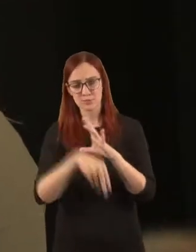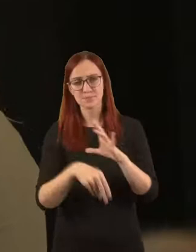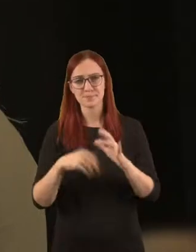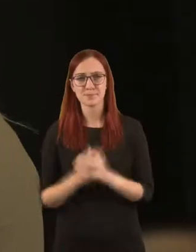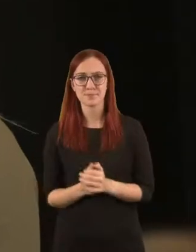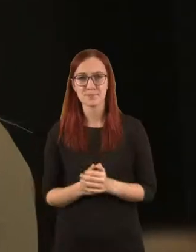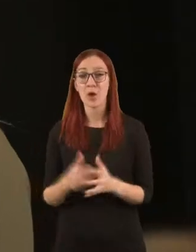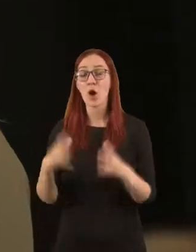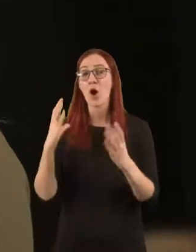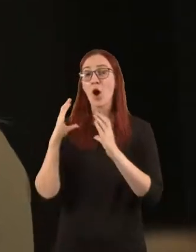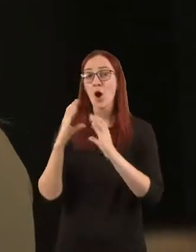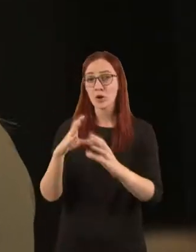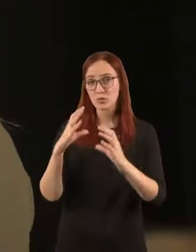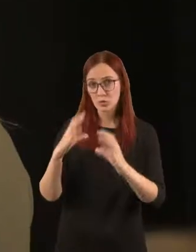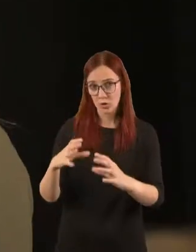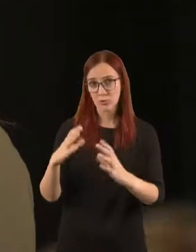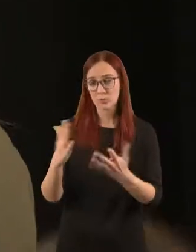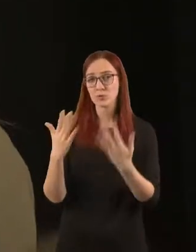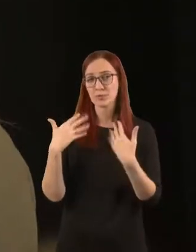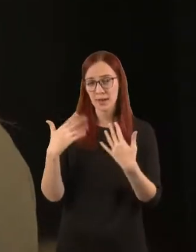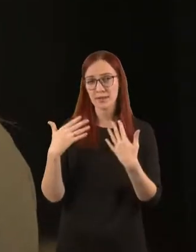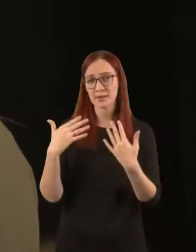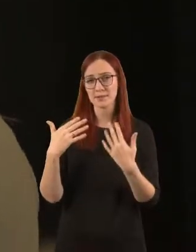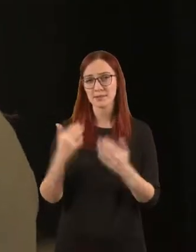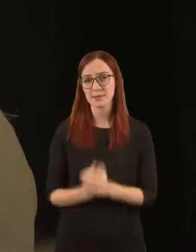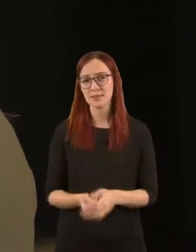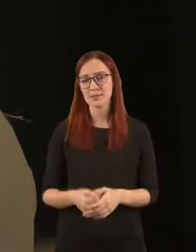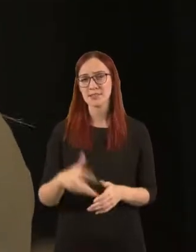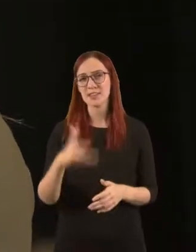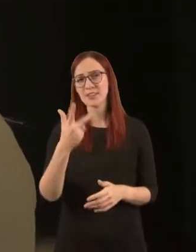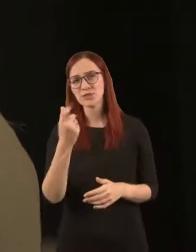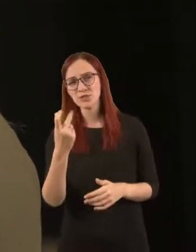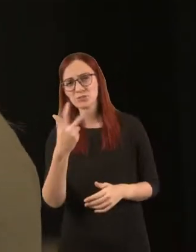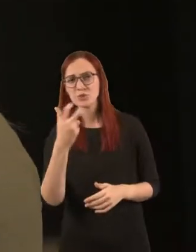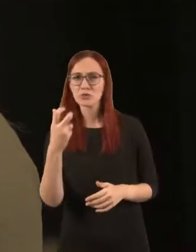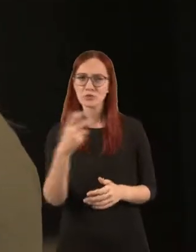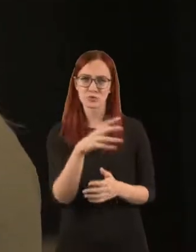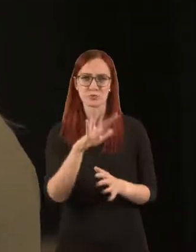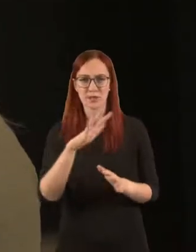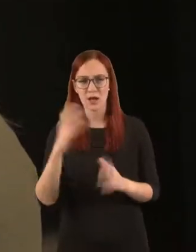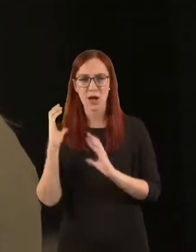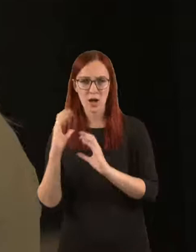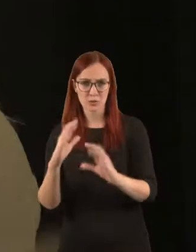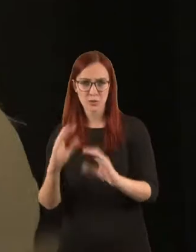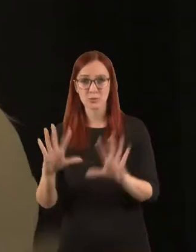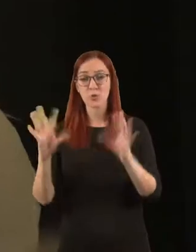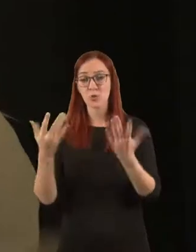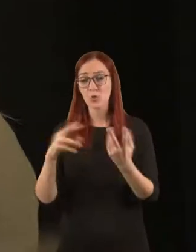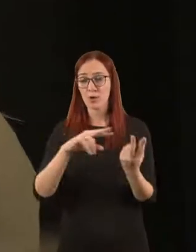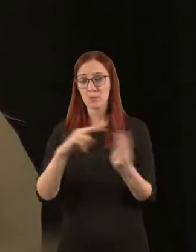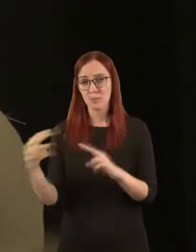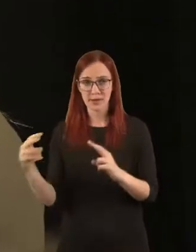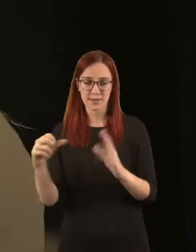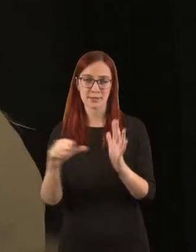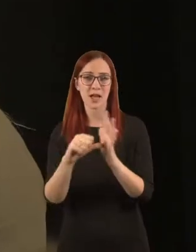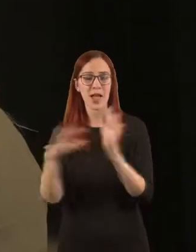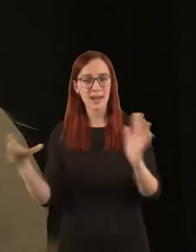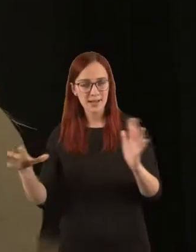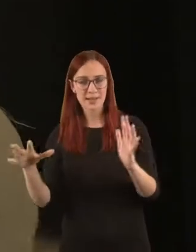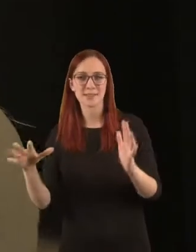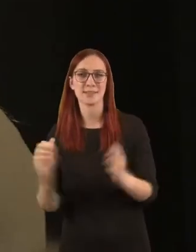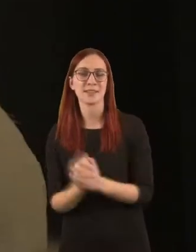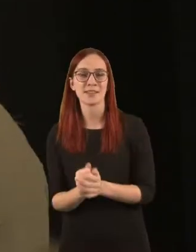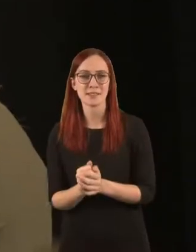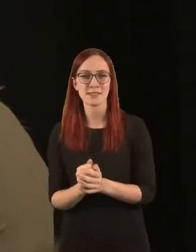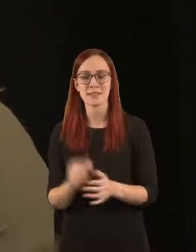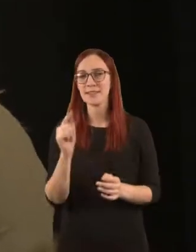different means of transport. The bus fleet consists of 500 buses. So if